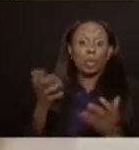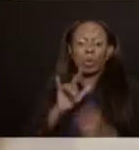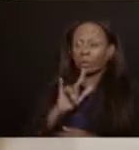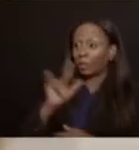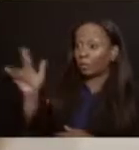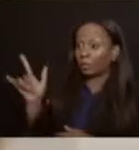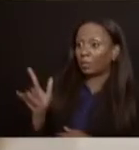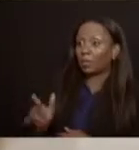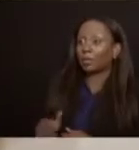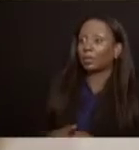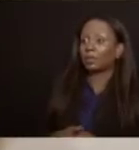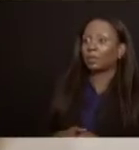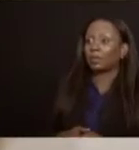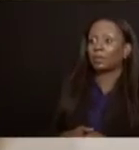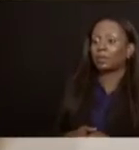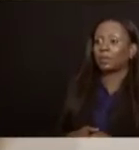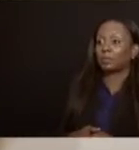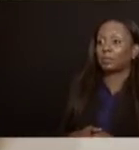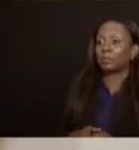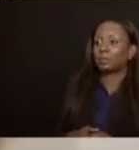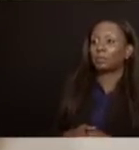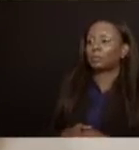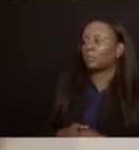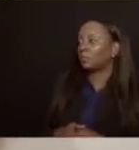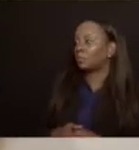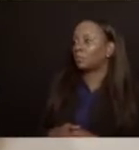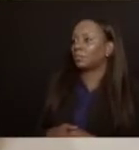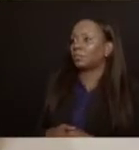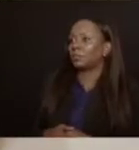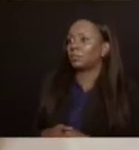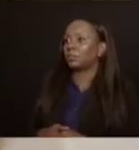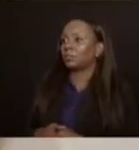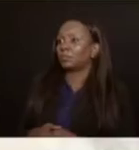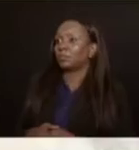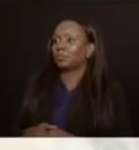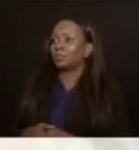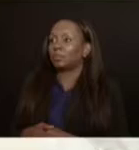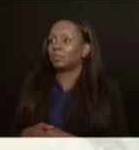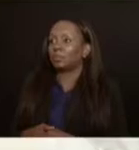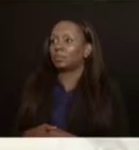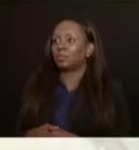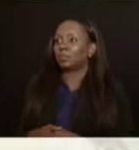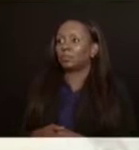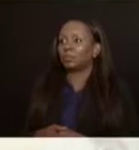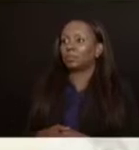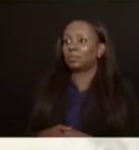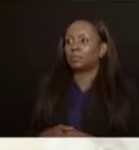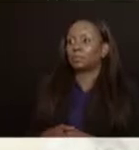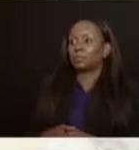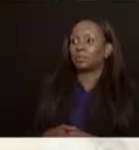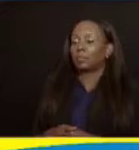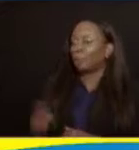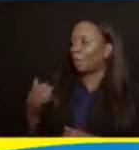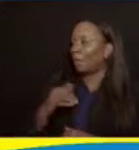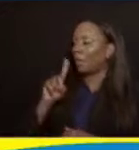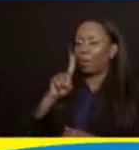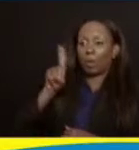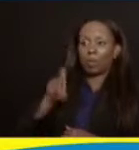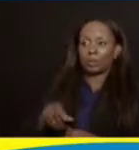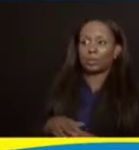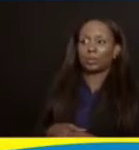And those and they're being distributed. They're being sent. Thank you, Minister. While I have you there, I do have one question for you,